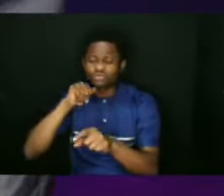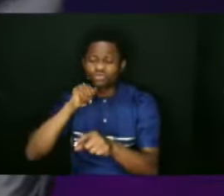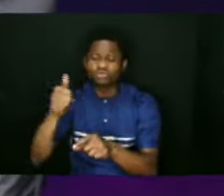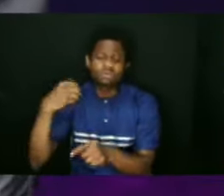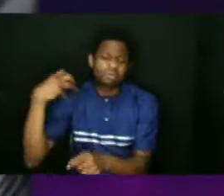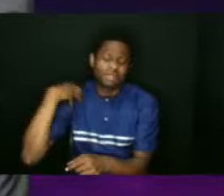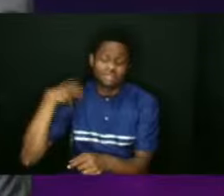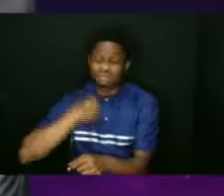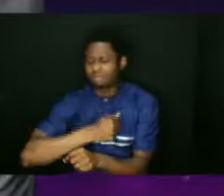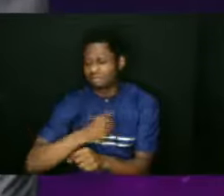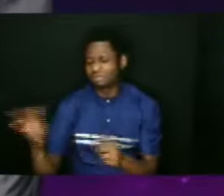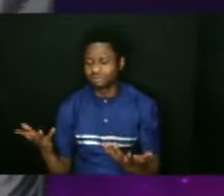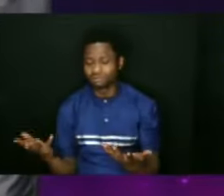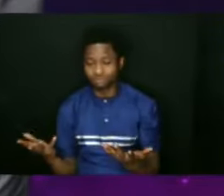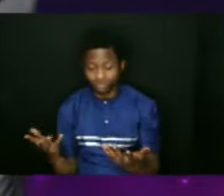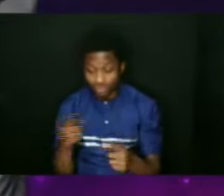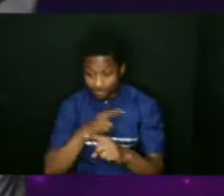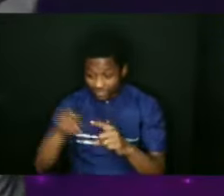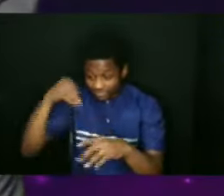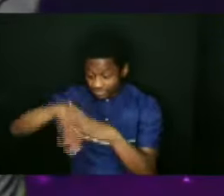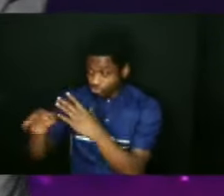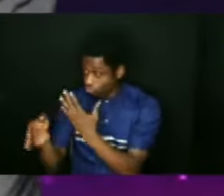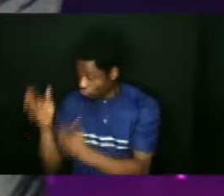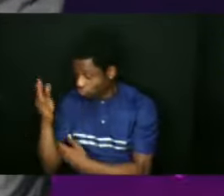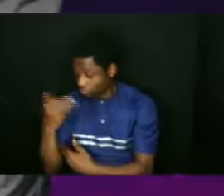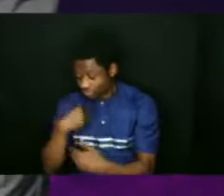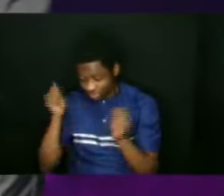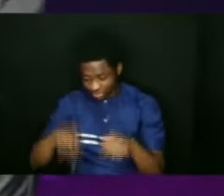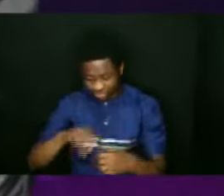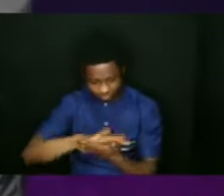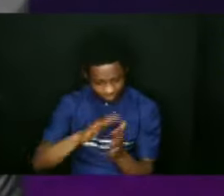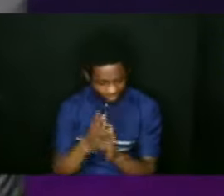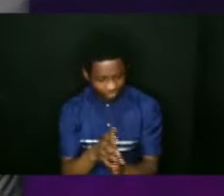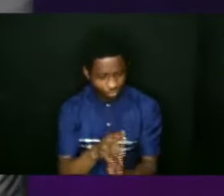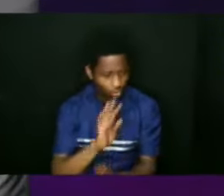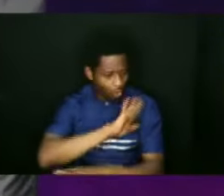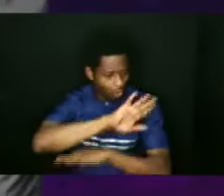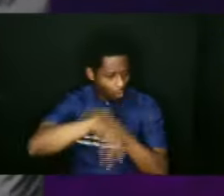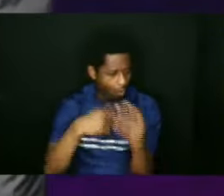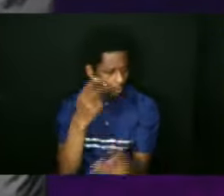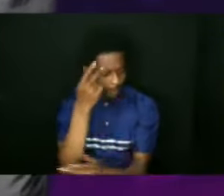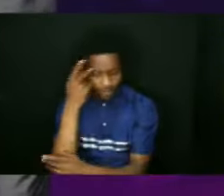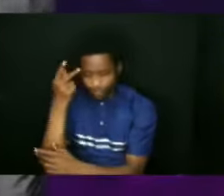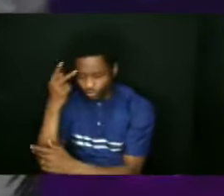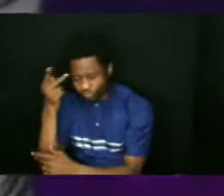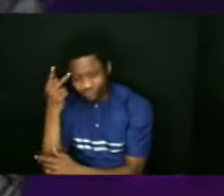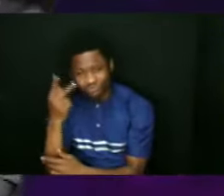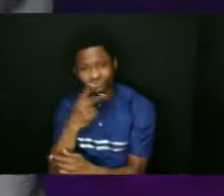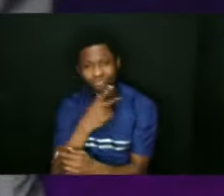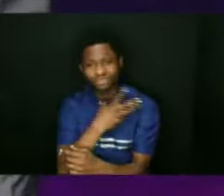none. But with God, you can be all purpose and